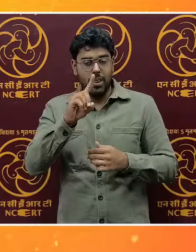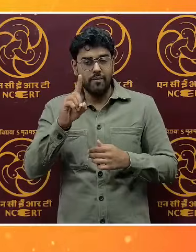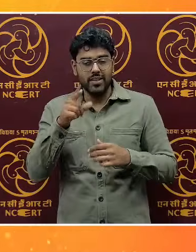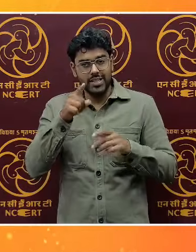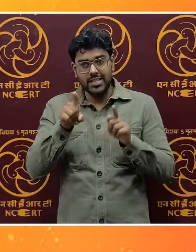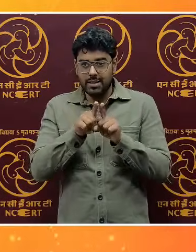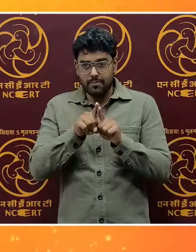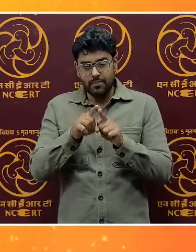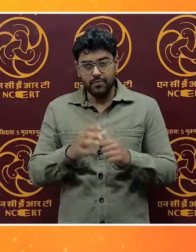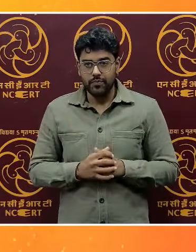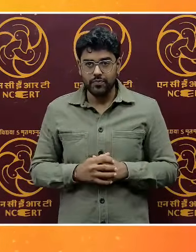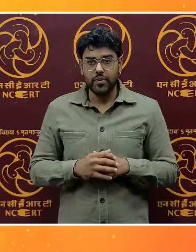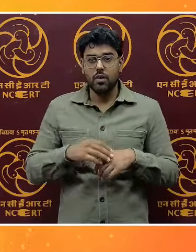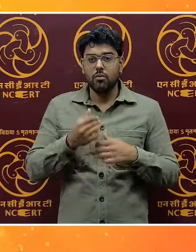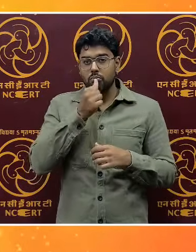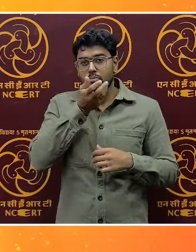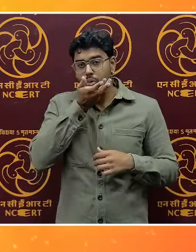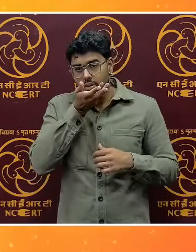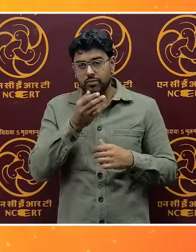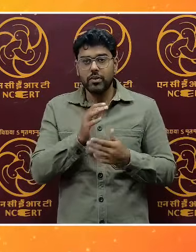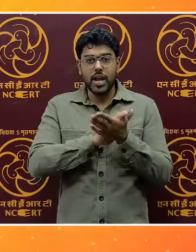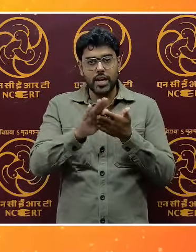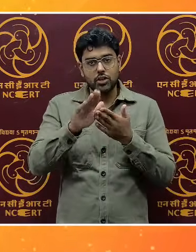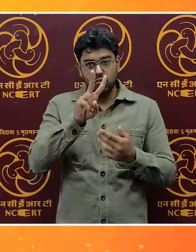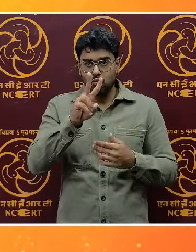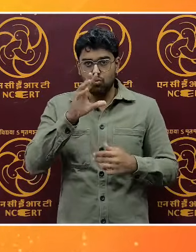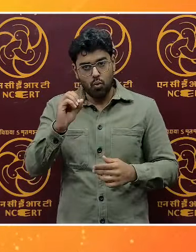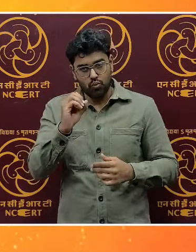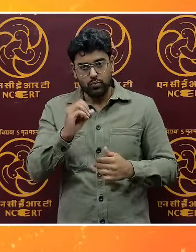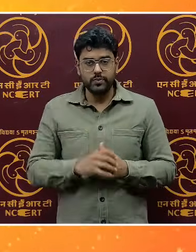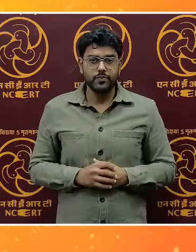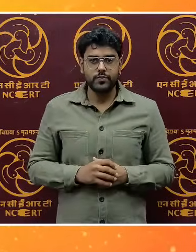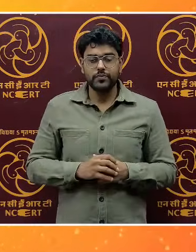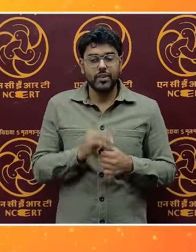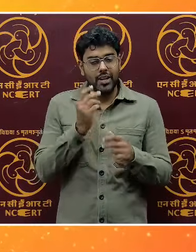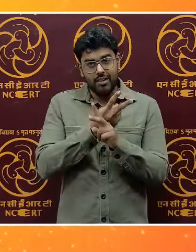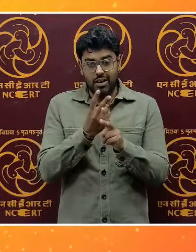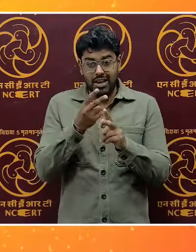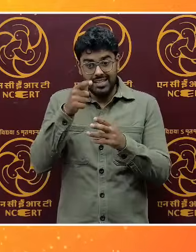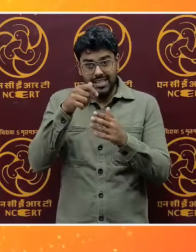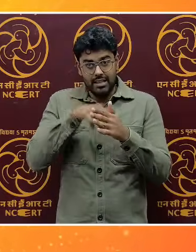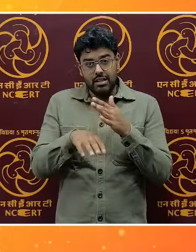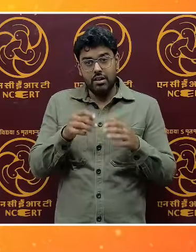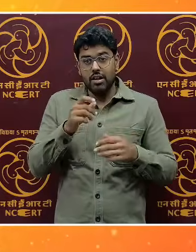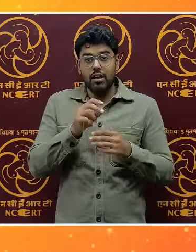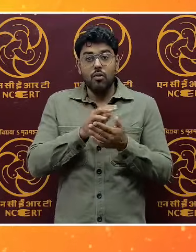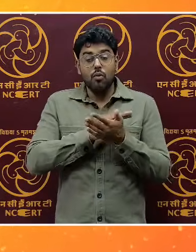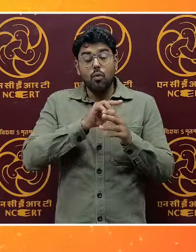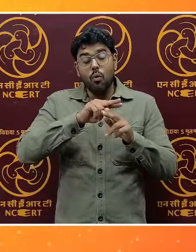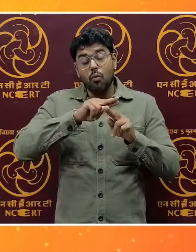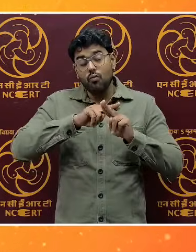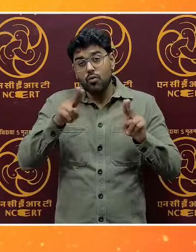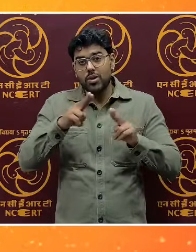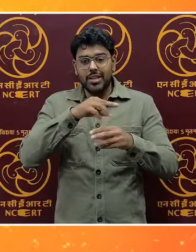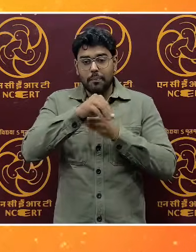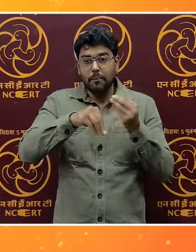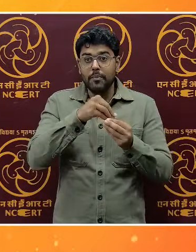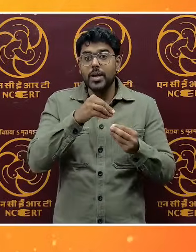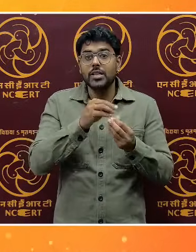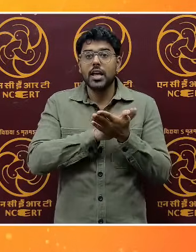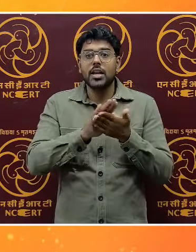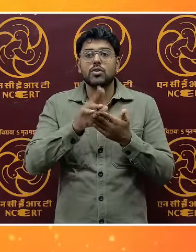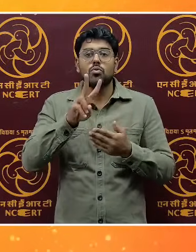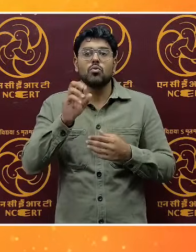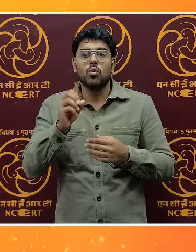only. Right. Water, H2O. Yes, so all the particles are of H2O unless something is